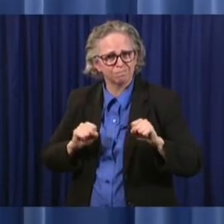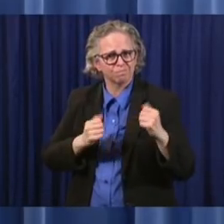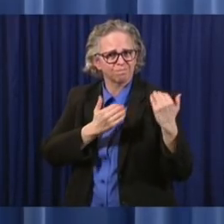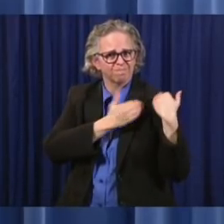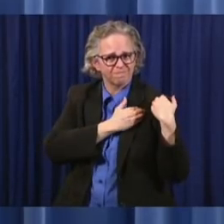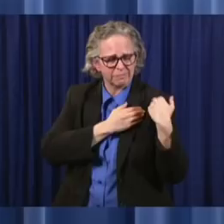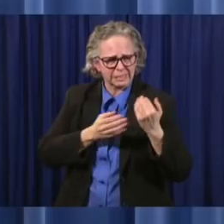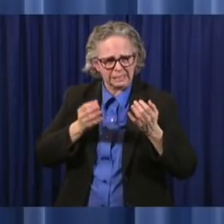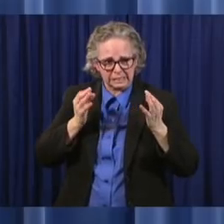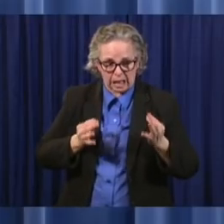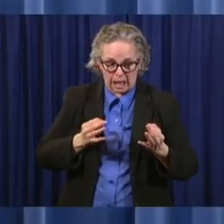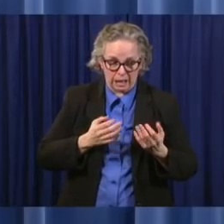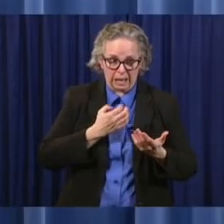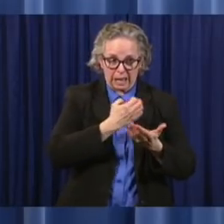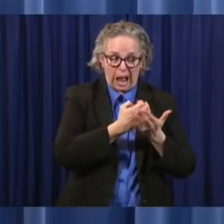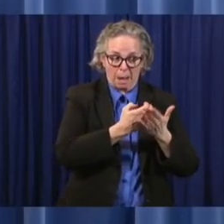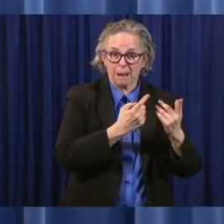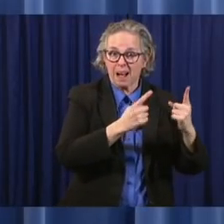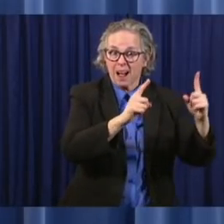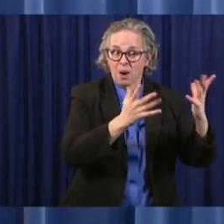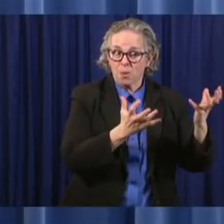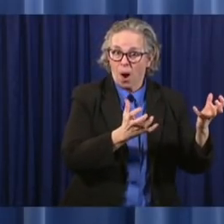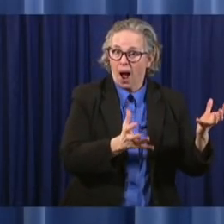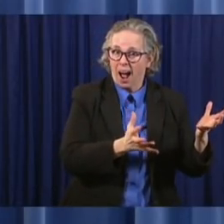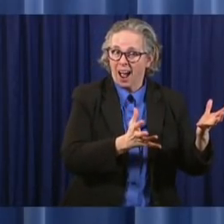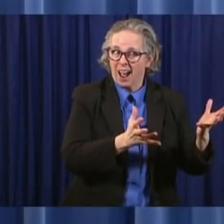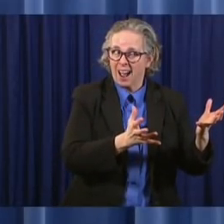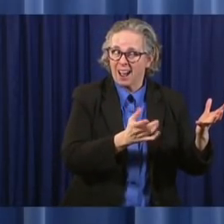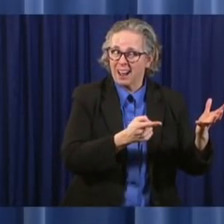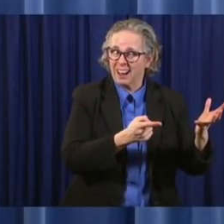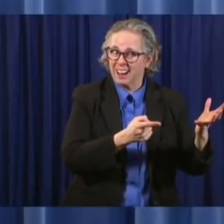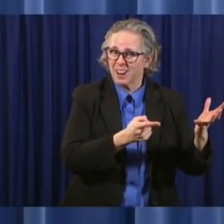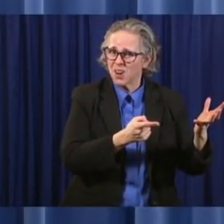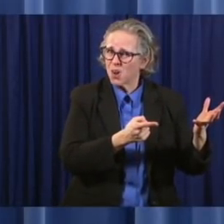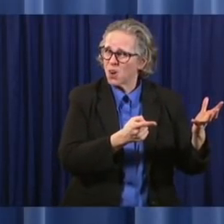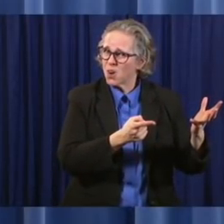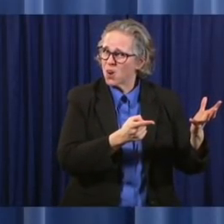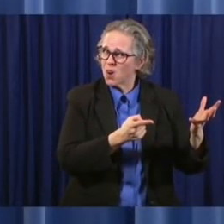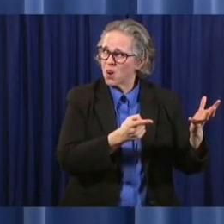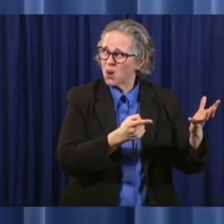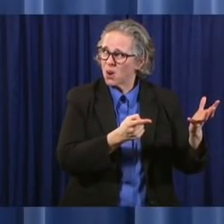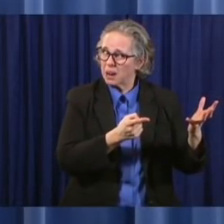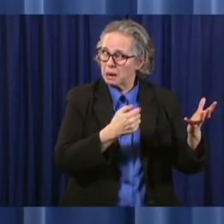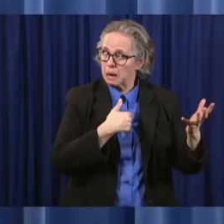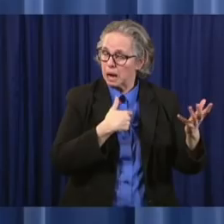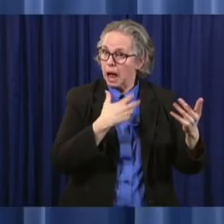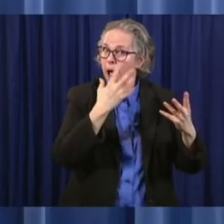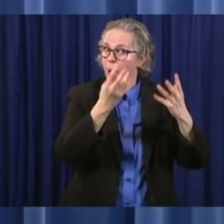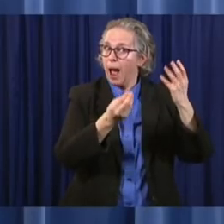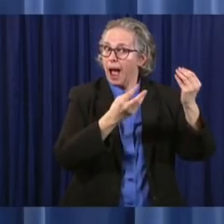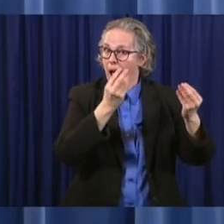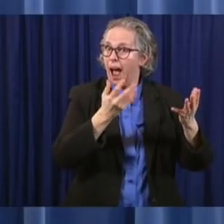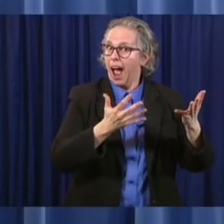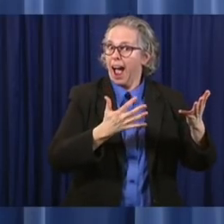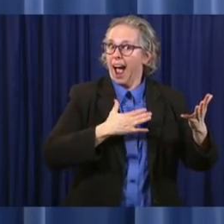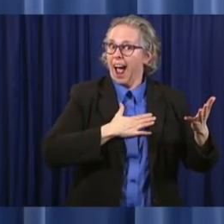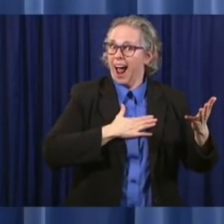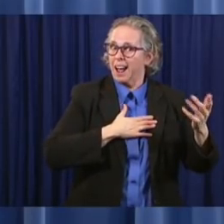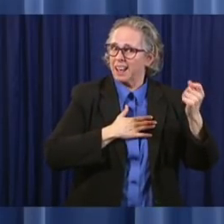out and do the things that we will be able to do, but all the